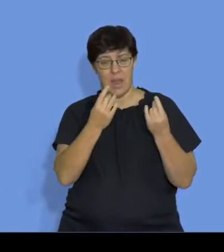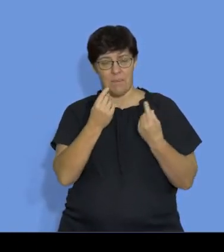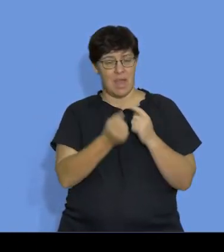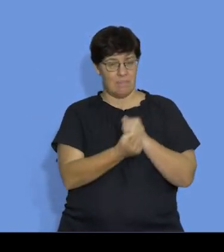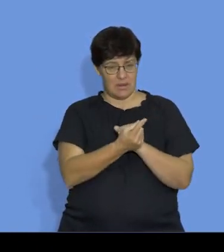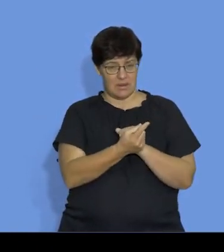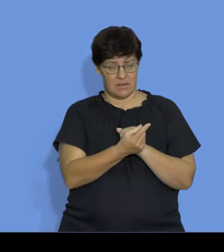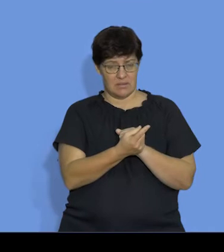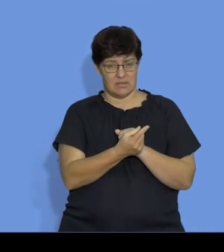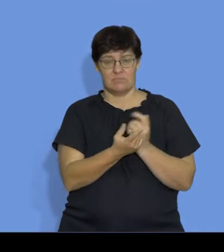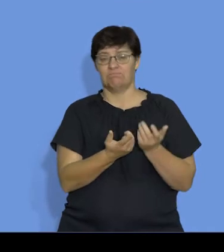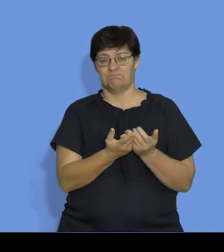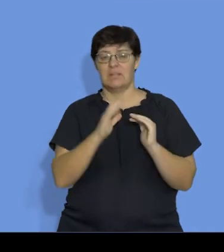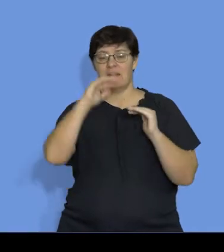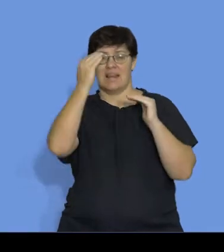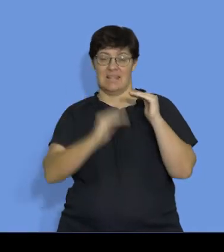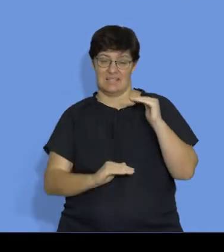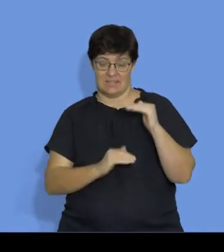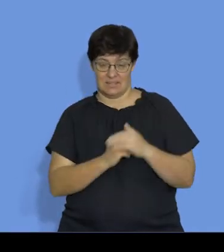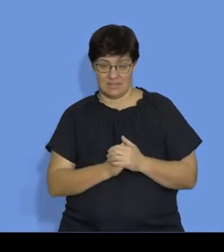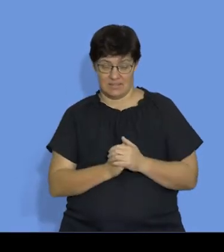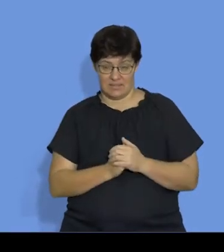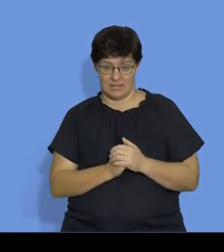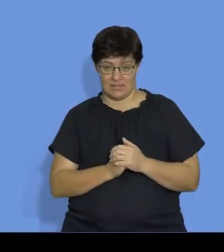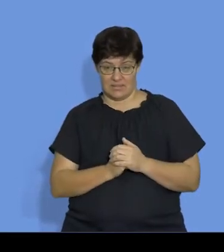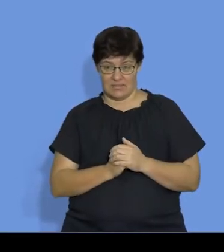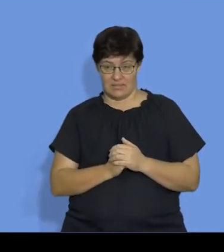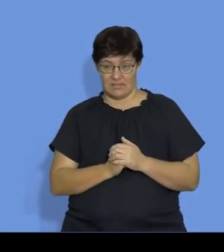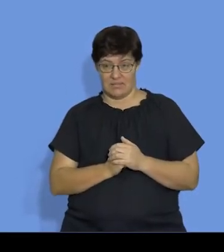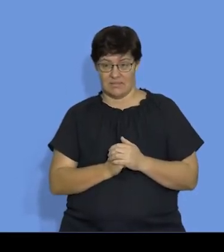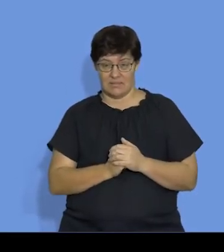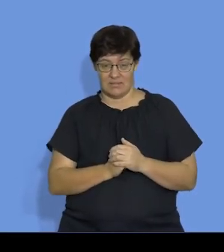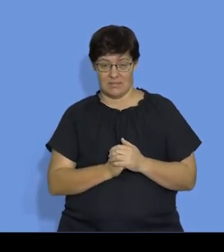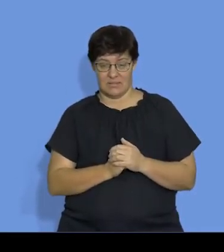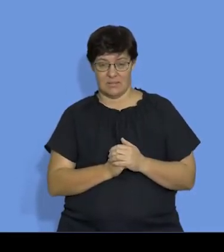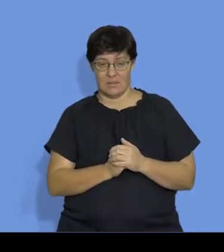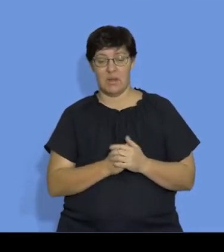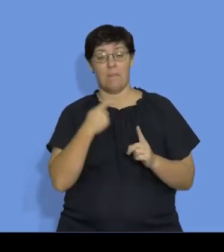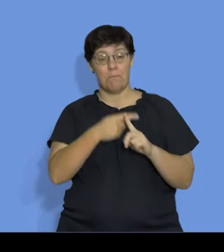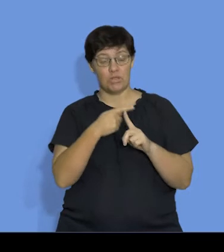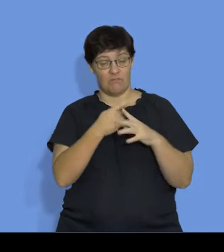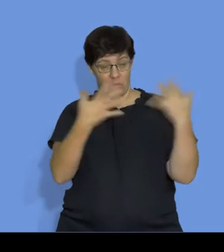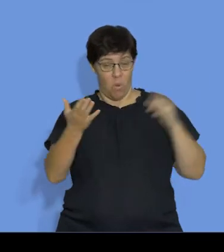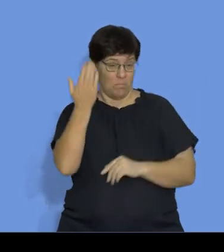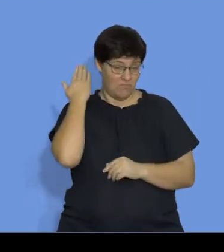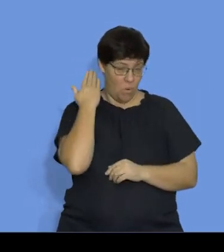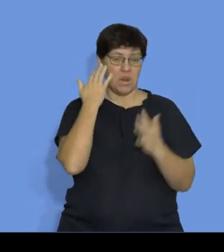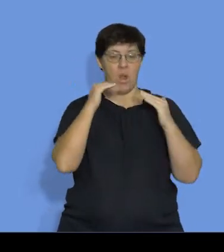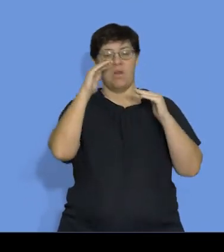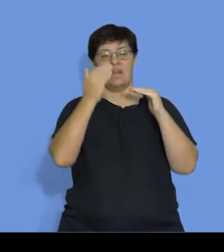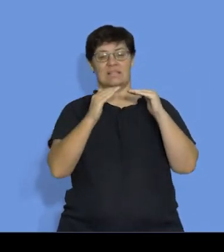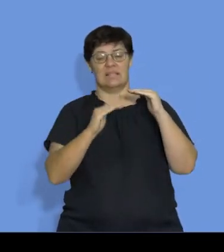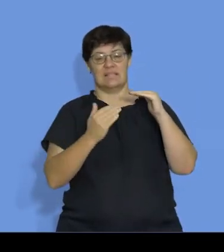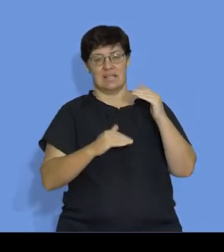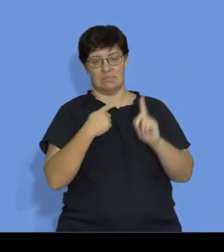has decreased, right? Or it has become less positive, if you want to think of it that way. So how do we